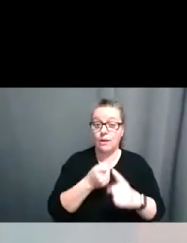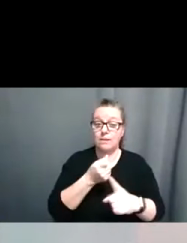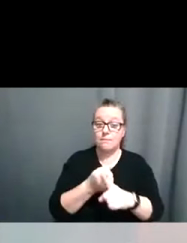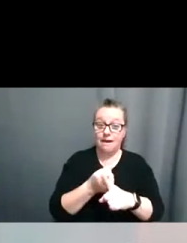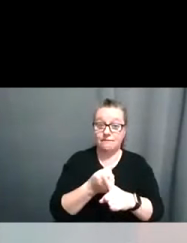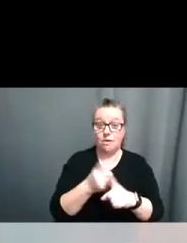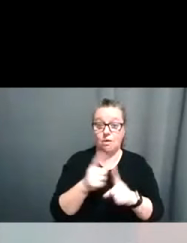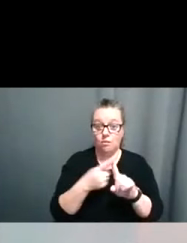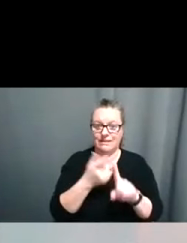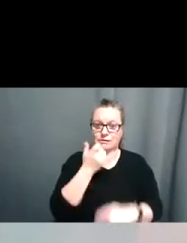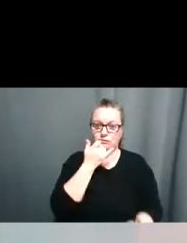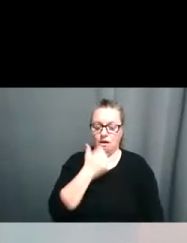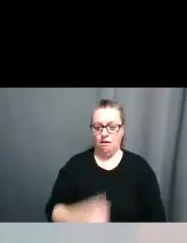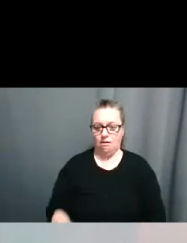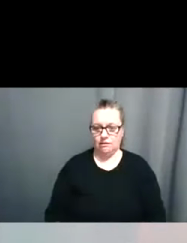wrong.